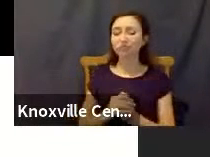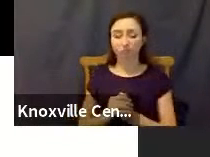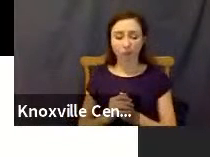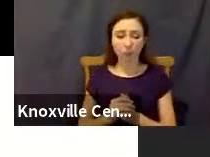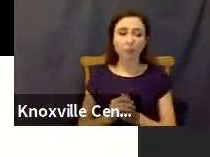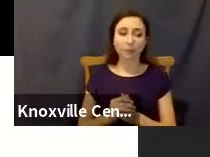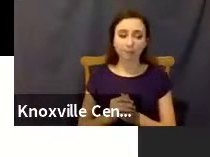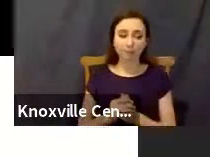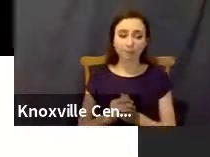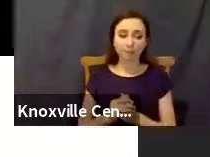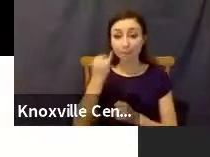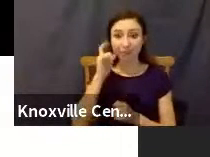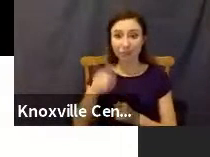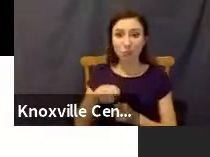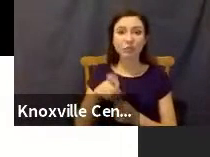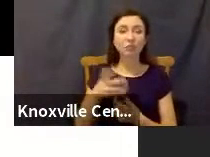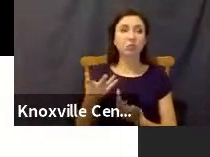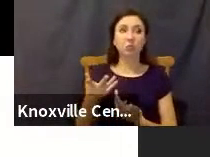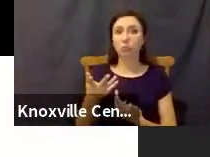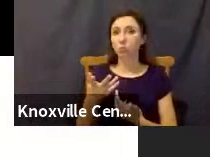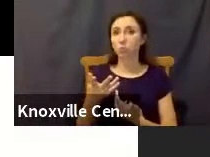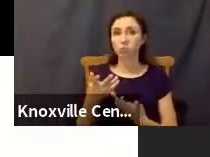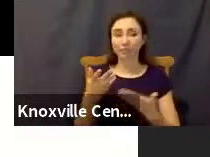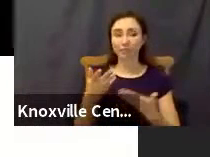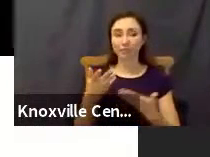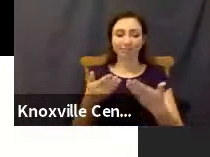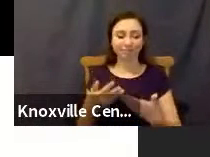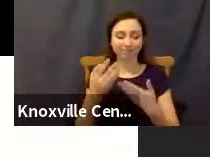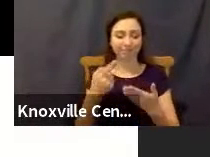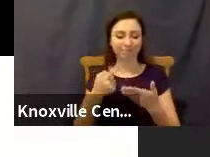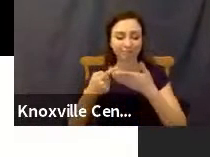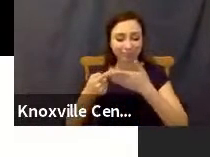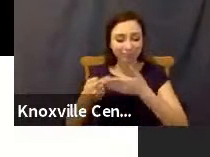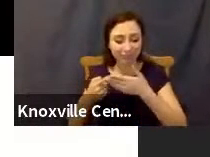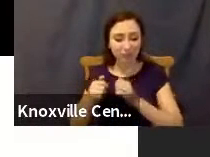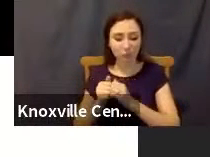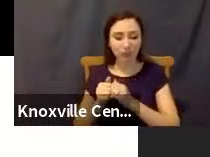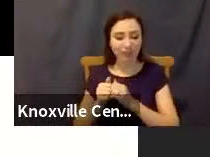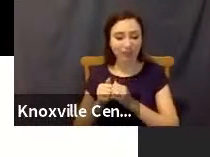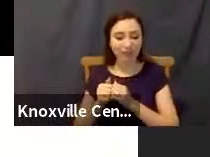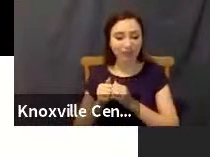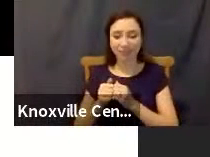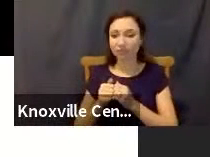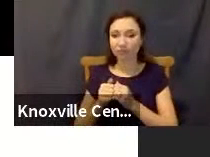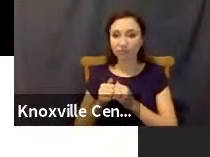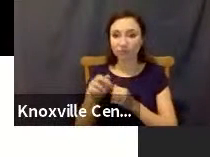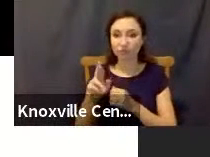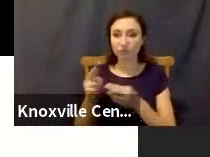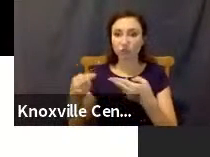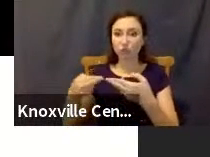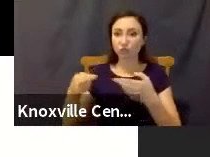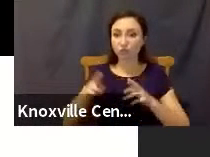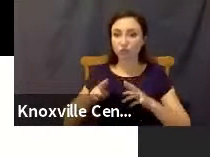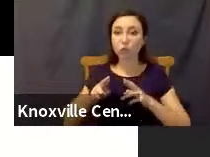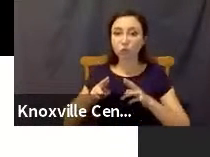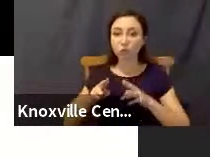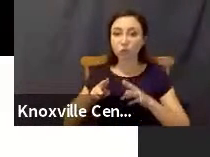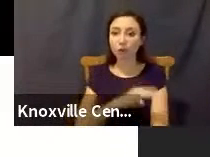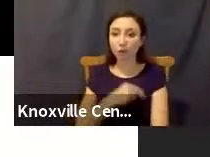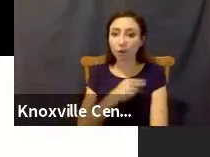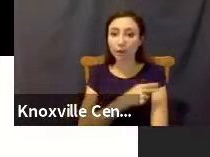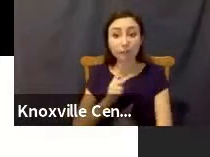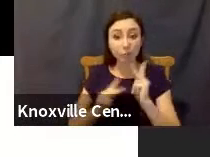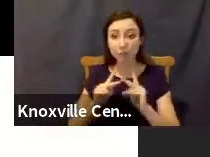you know, if you need to take this back and even discuss it with the regional hospital